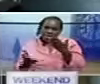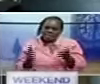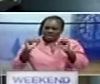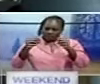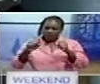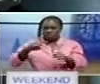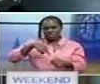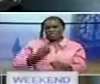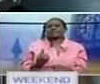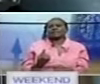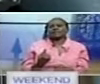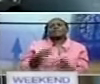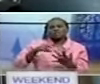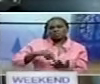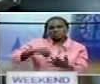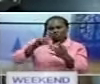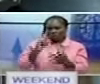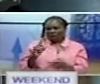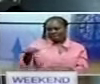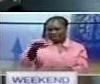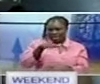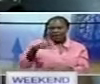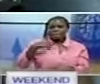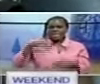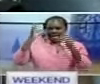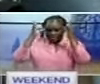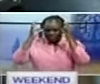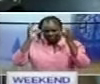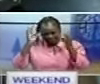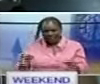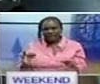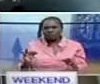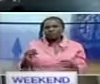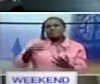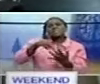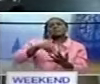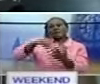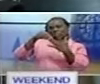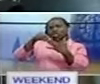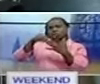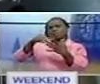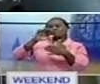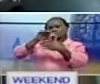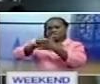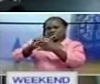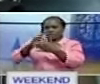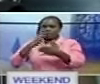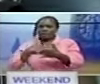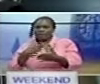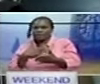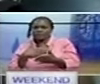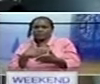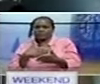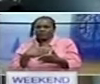could specialize on one area. And I thought of court reporting. That's what I specialized in my internship.